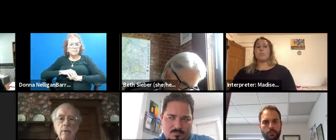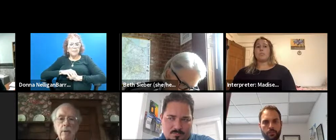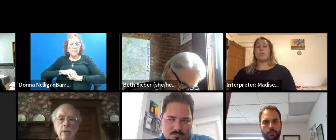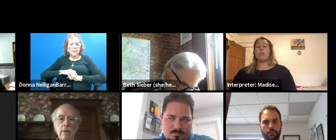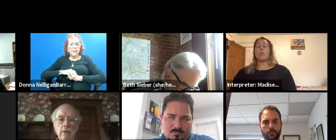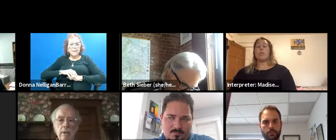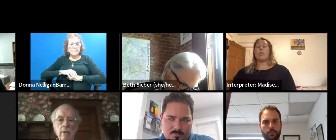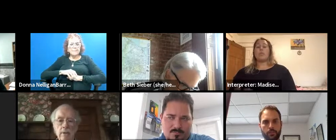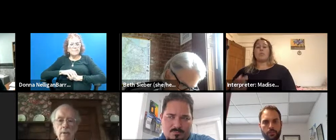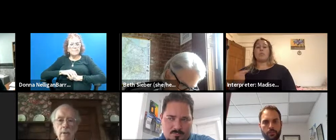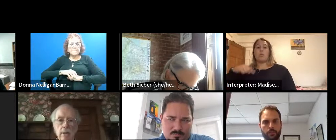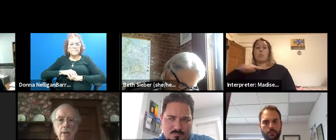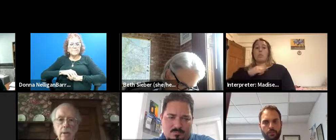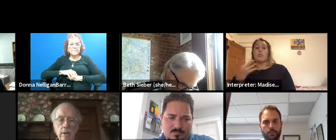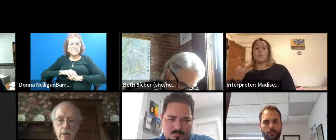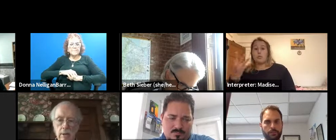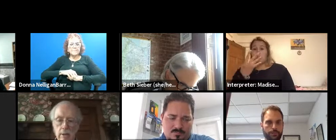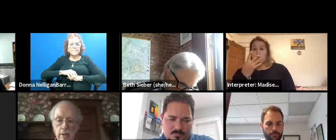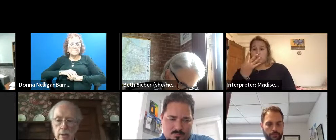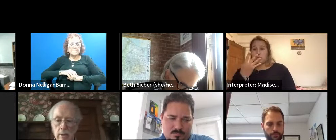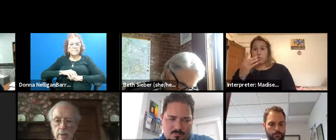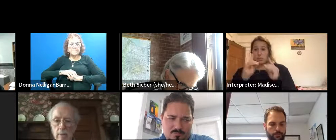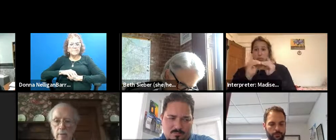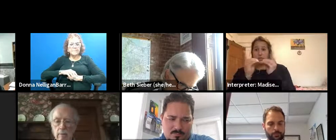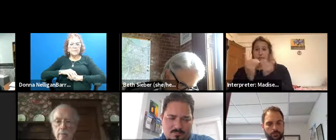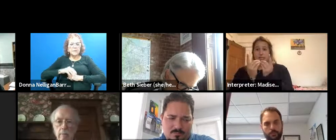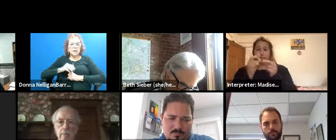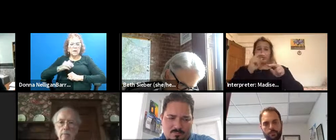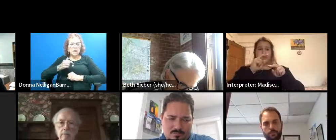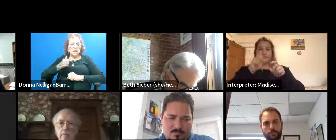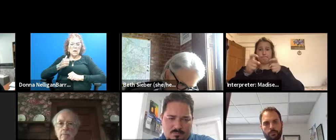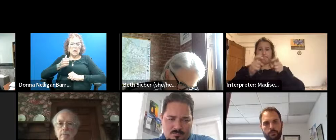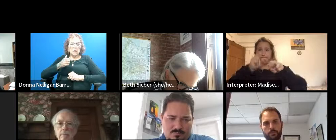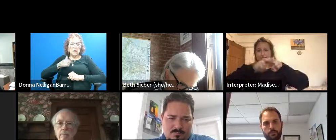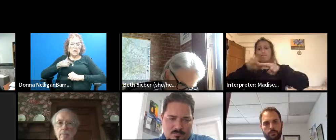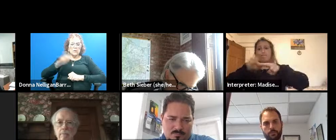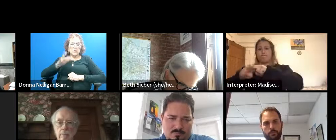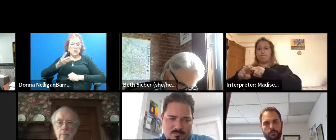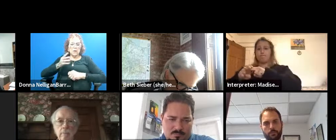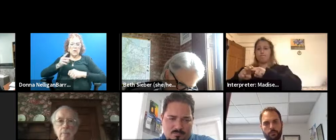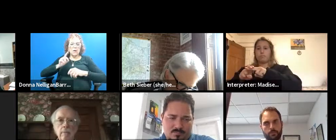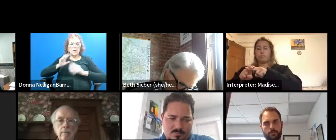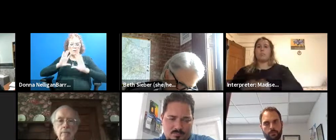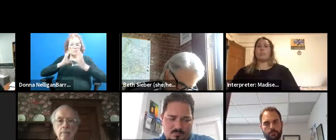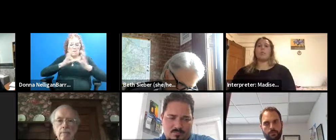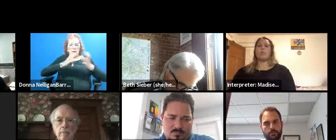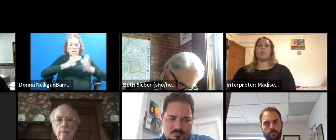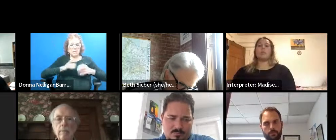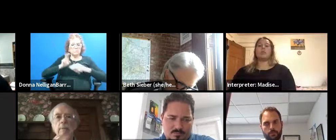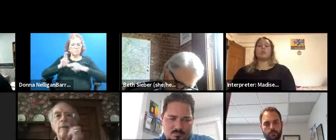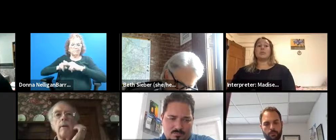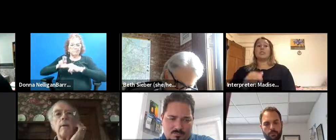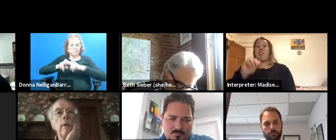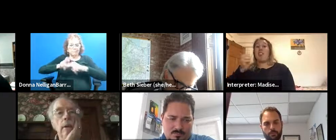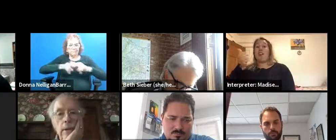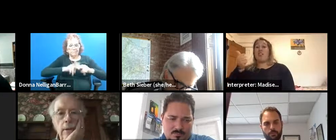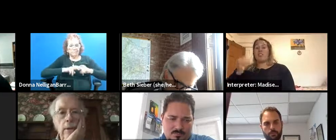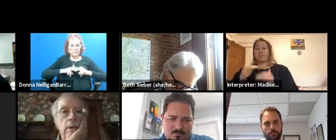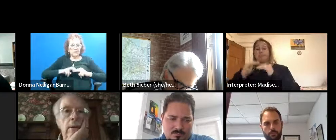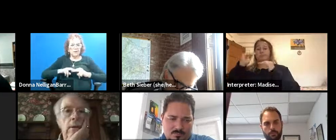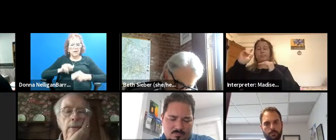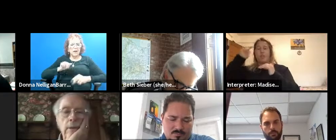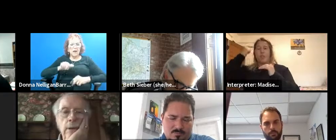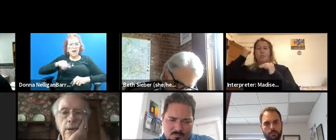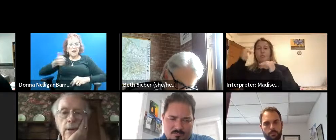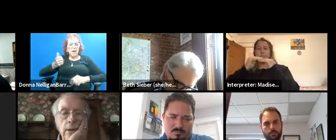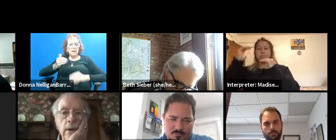seats. So that's our only purview and authority as a city council. It's other levels of government that will do some of the